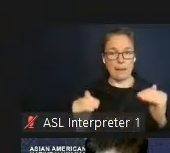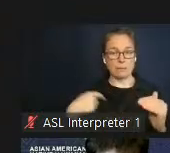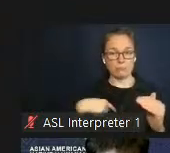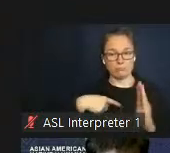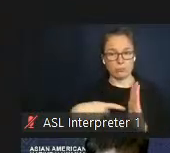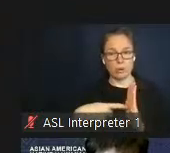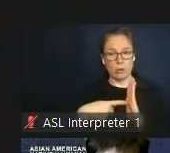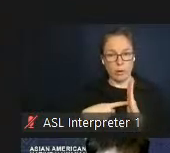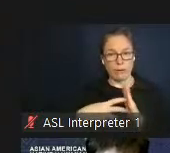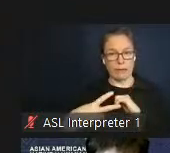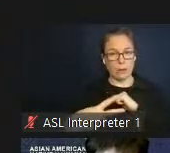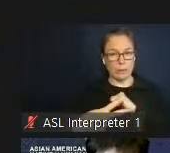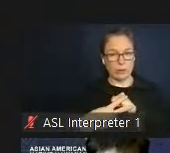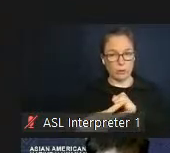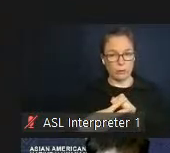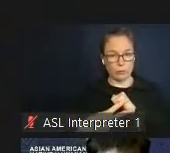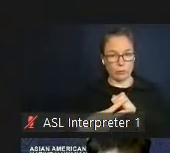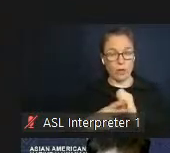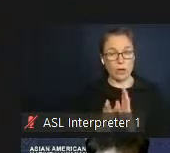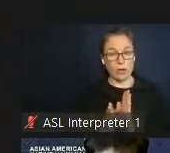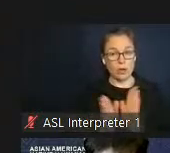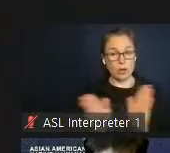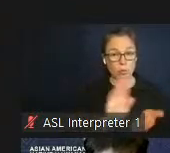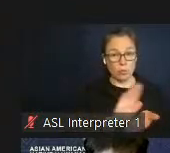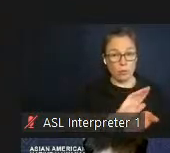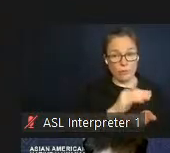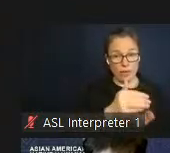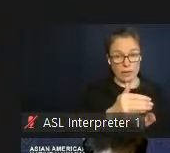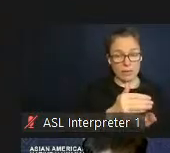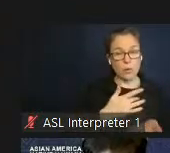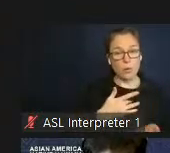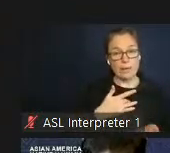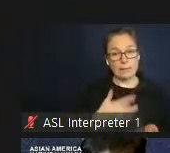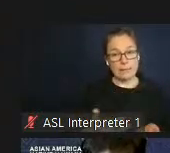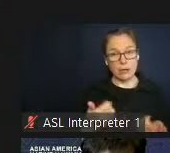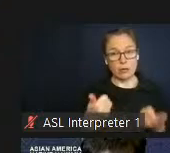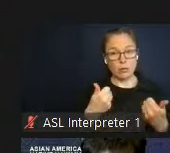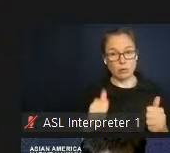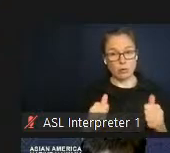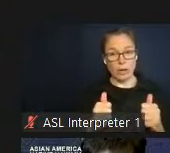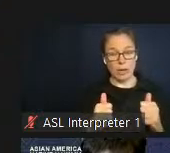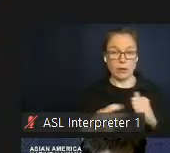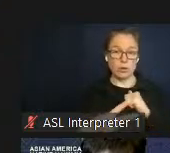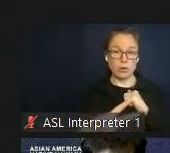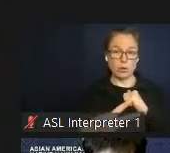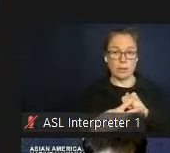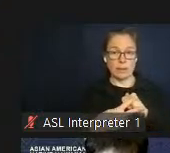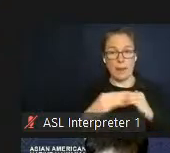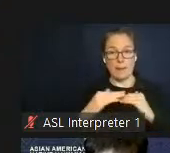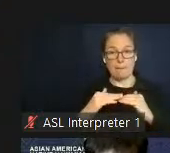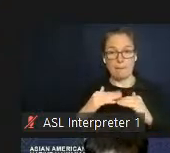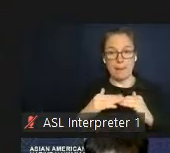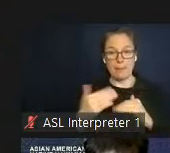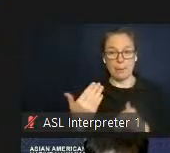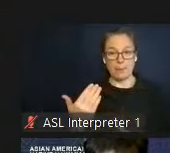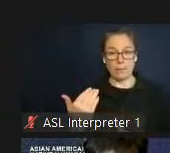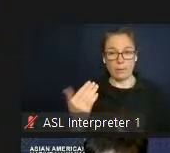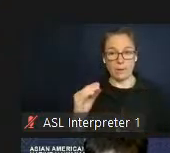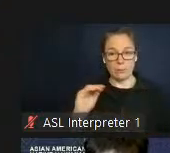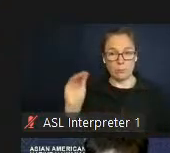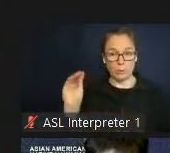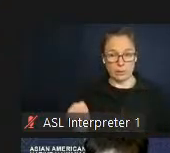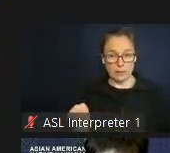reserve levels. In the general fund, we generally try to maintain a minimum of 15% and